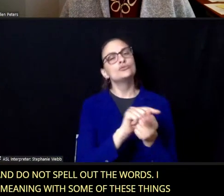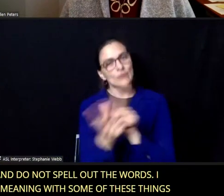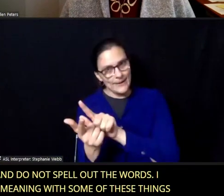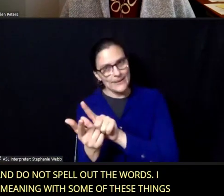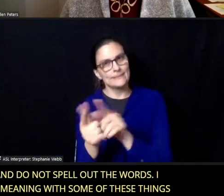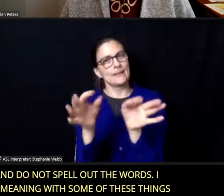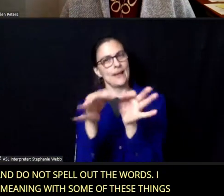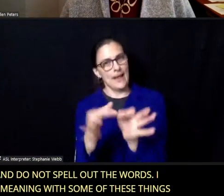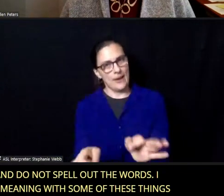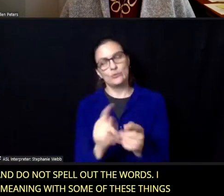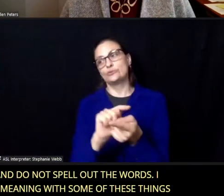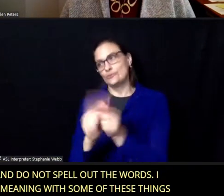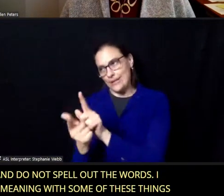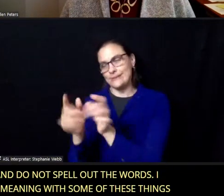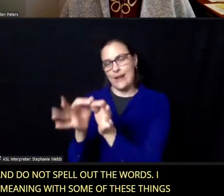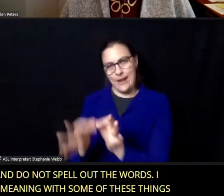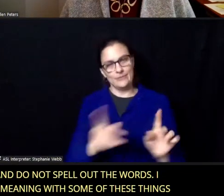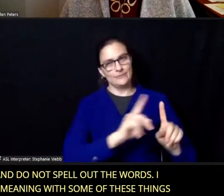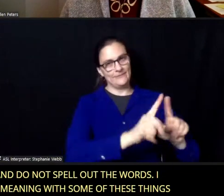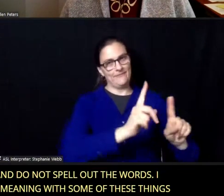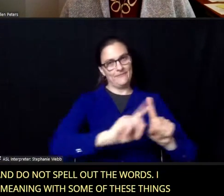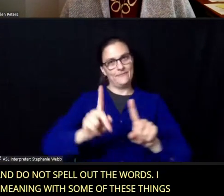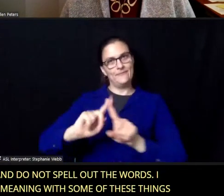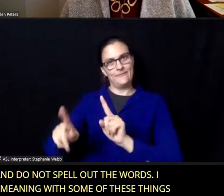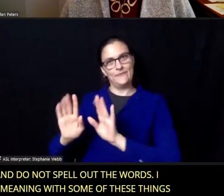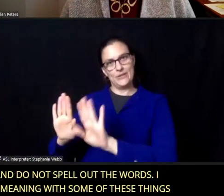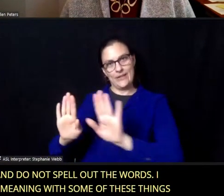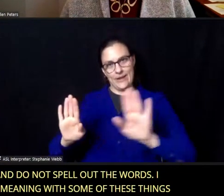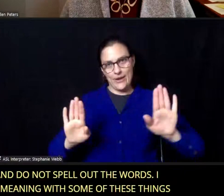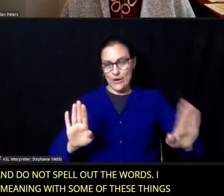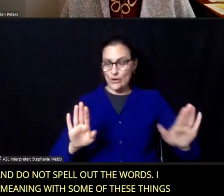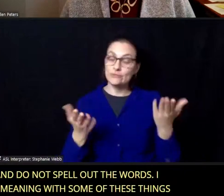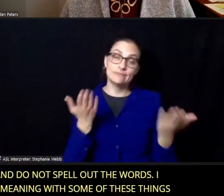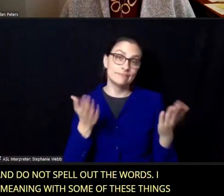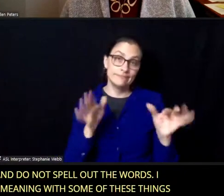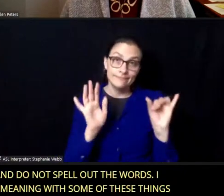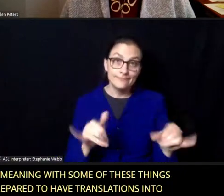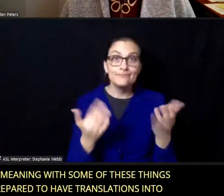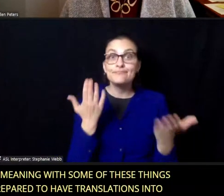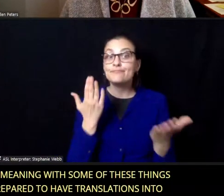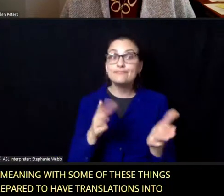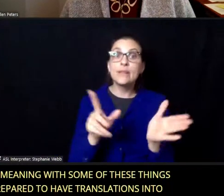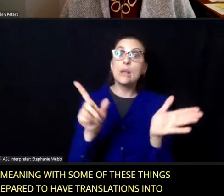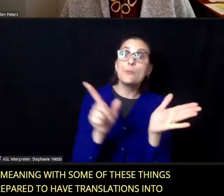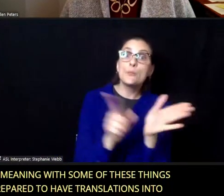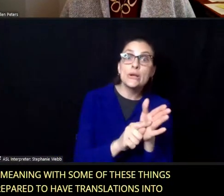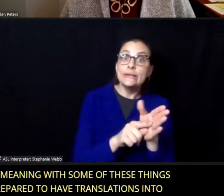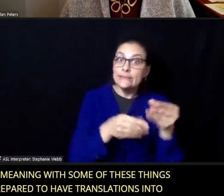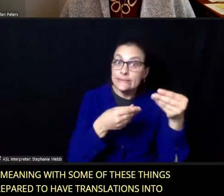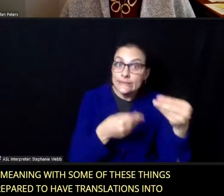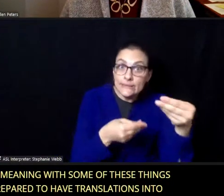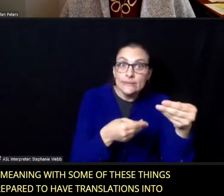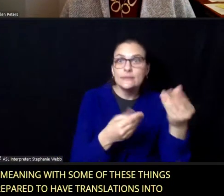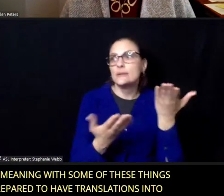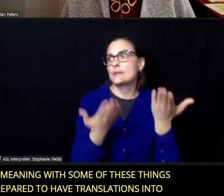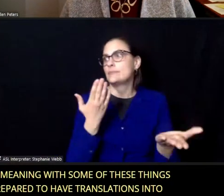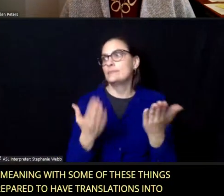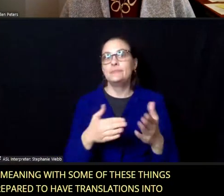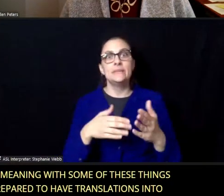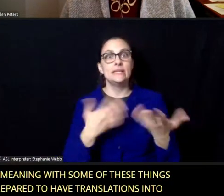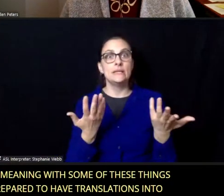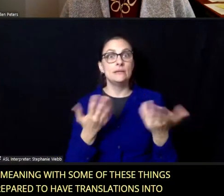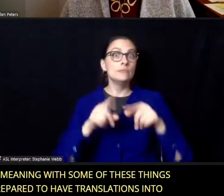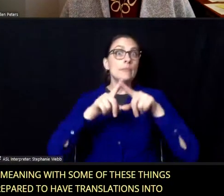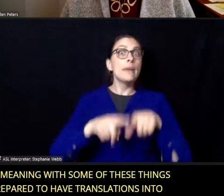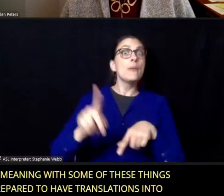When it's on paper, it may be that depending on the neighborhood you're advertising in, the demographics tell you what